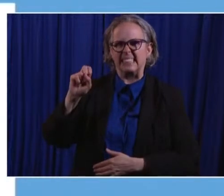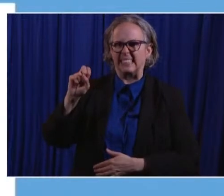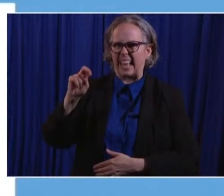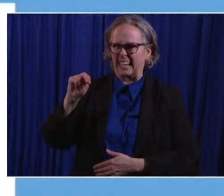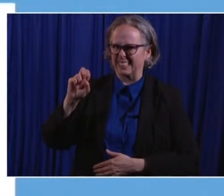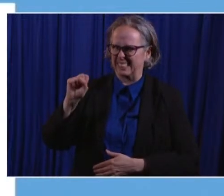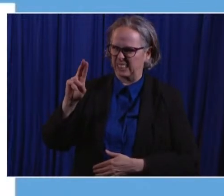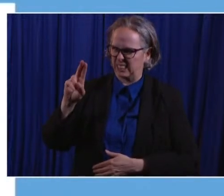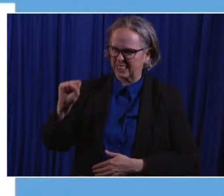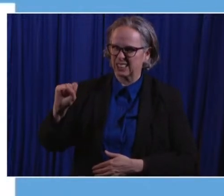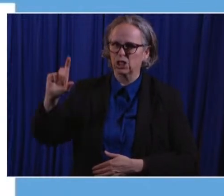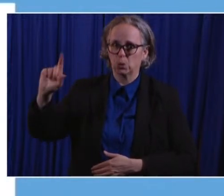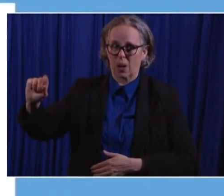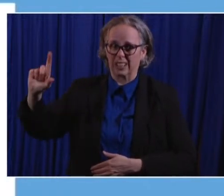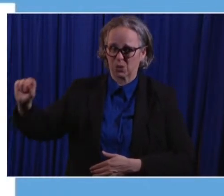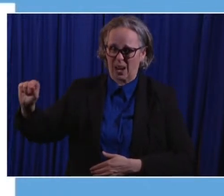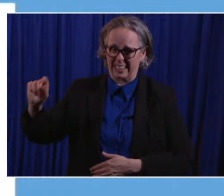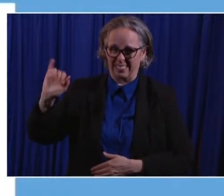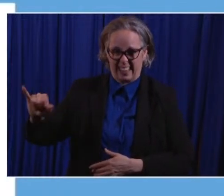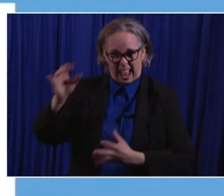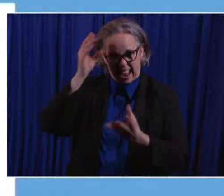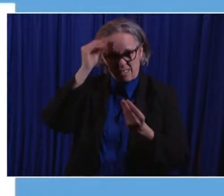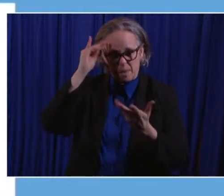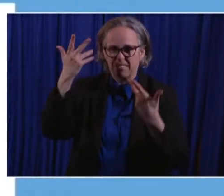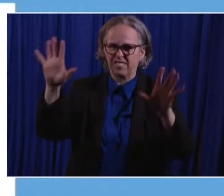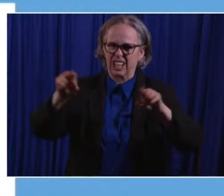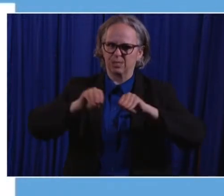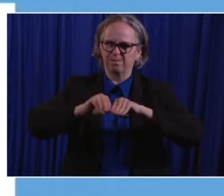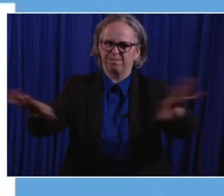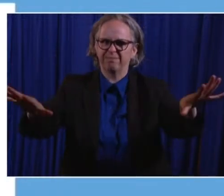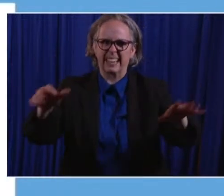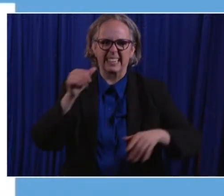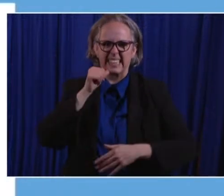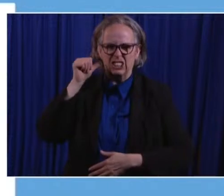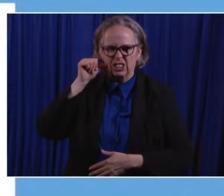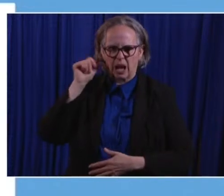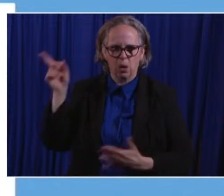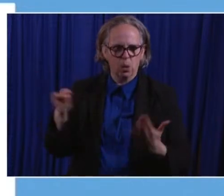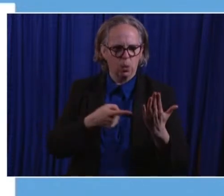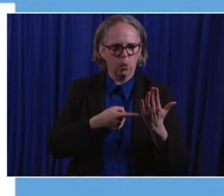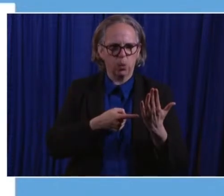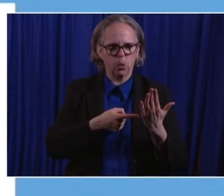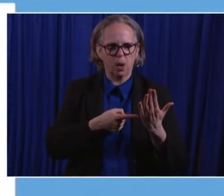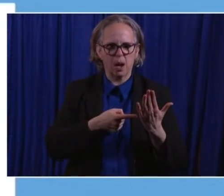Census data came out yesterday showing Ohio's population at